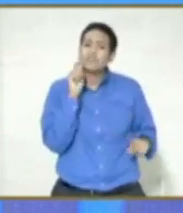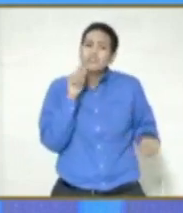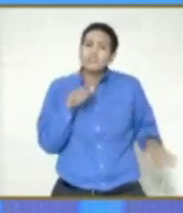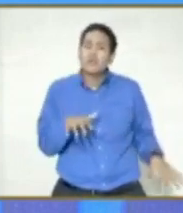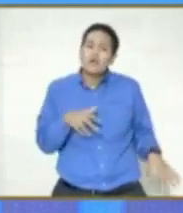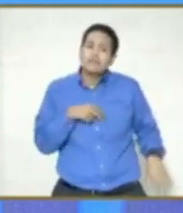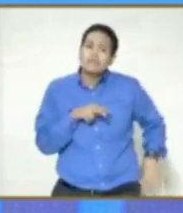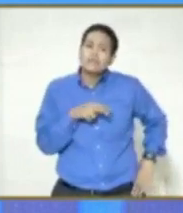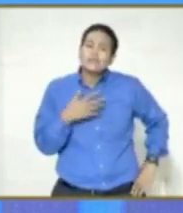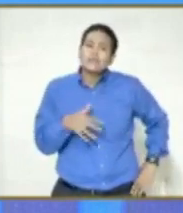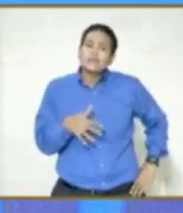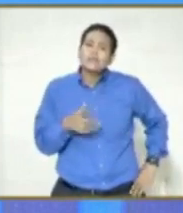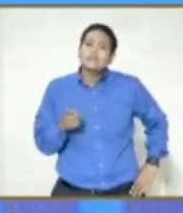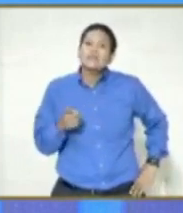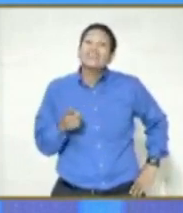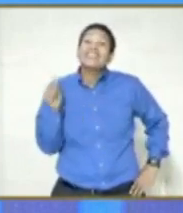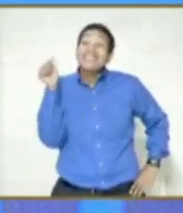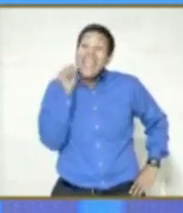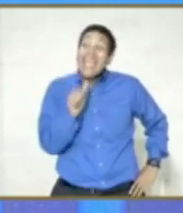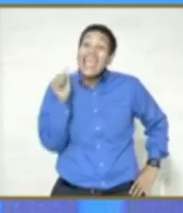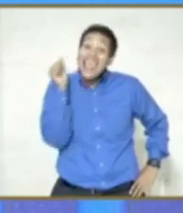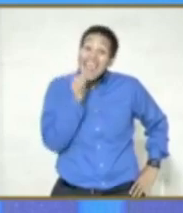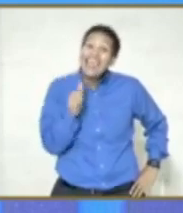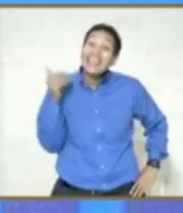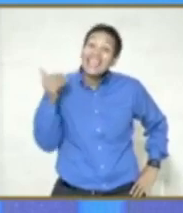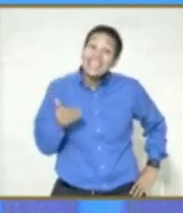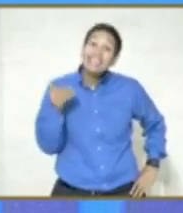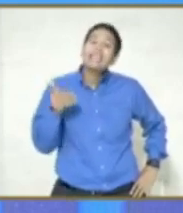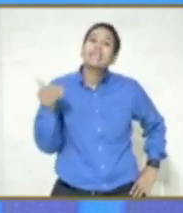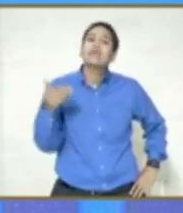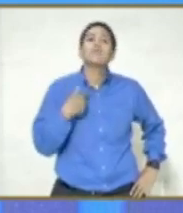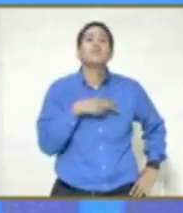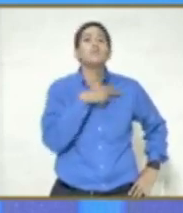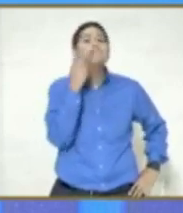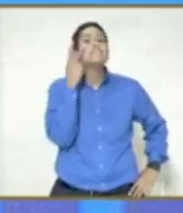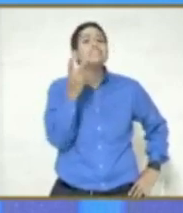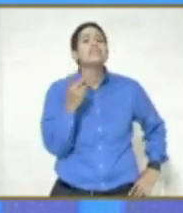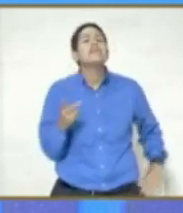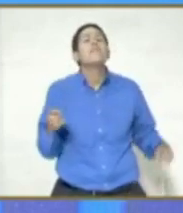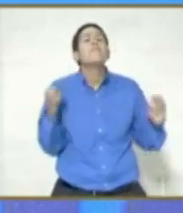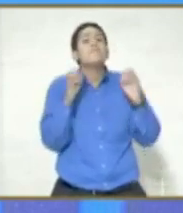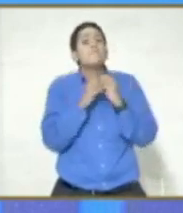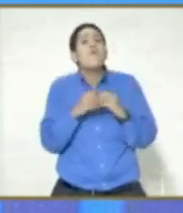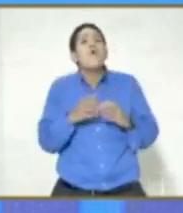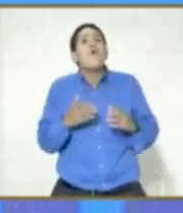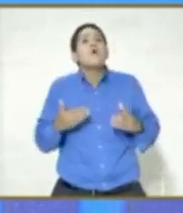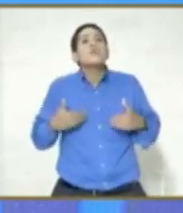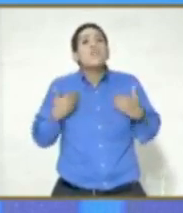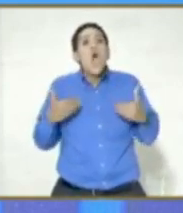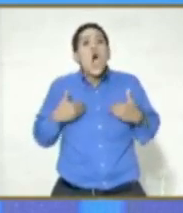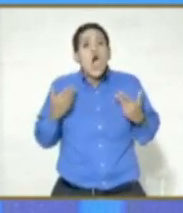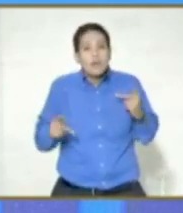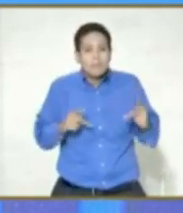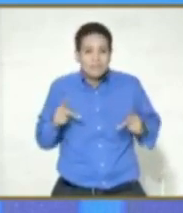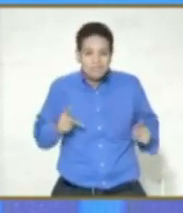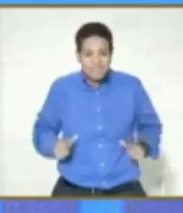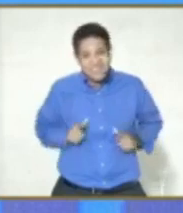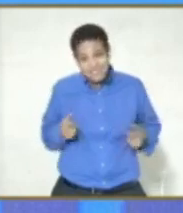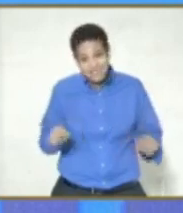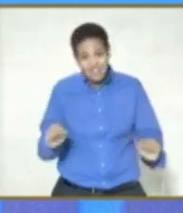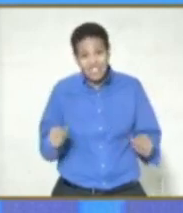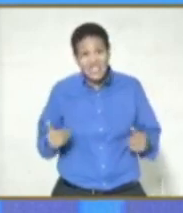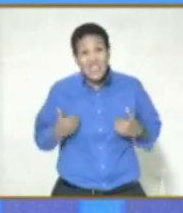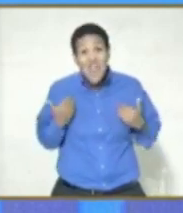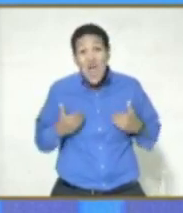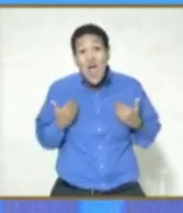it is that on a daily basis, we are seeing much more young people turning